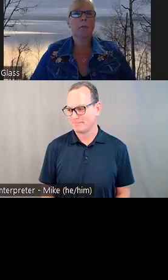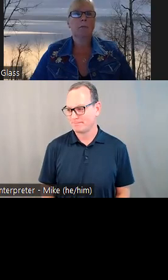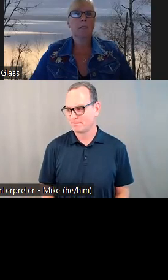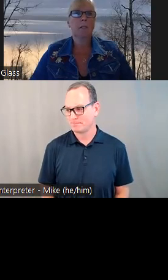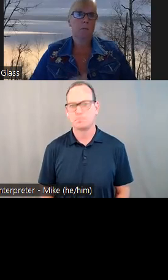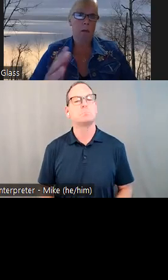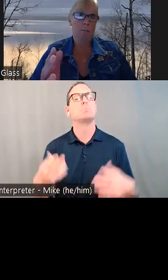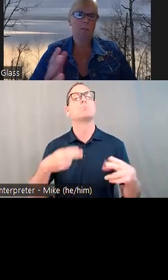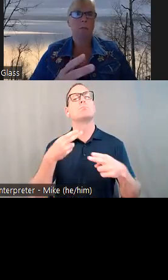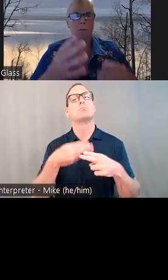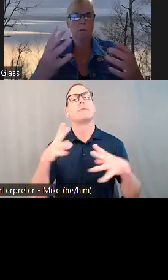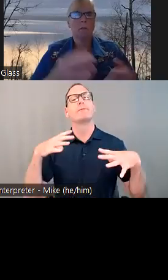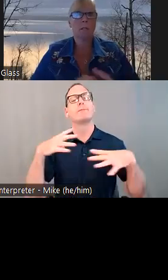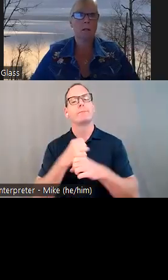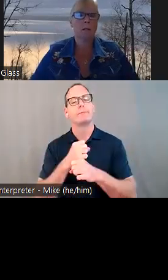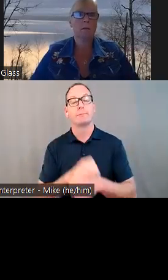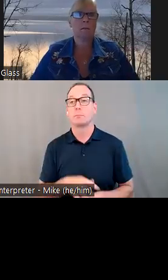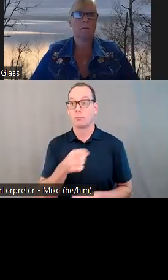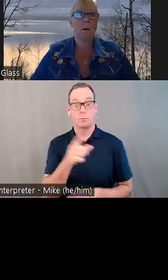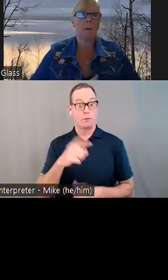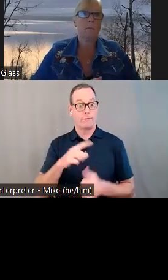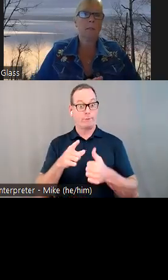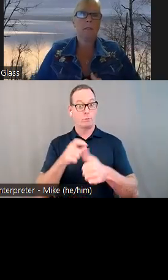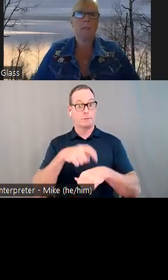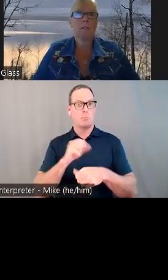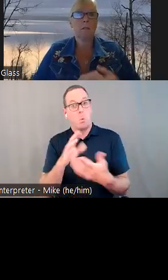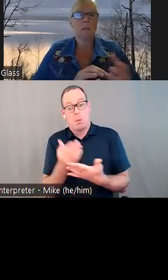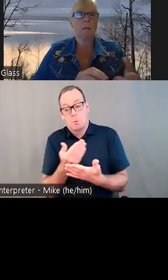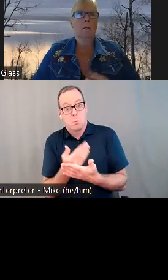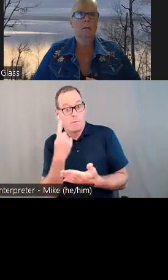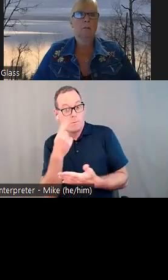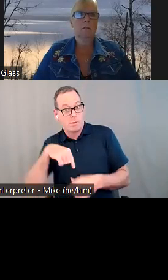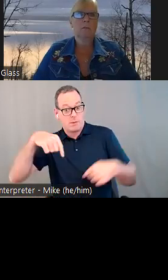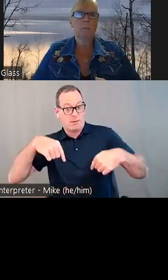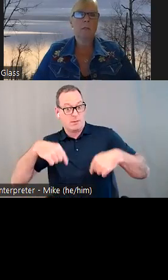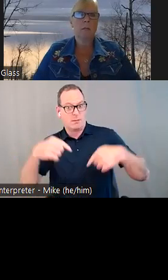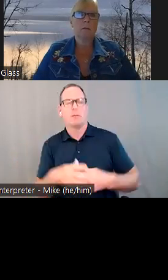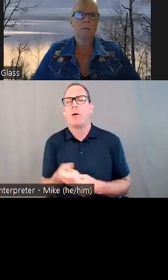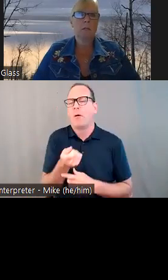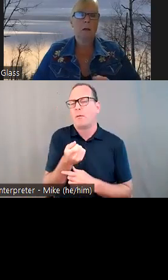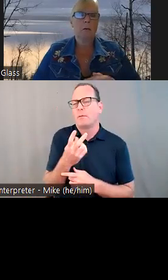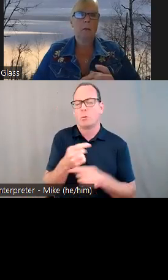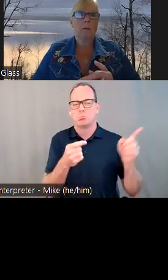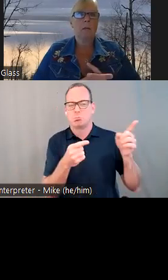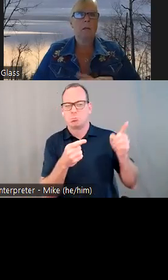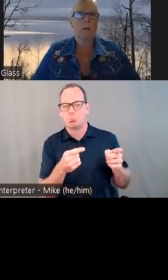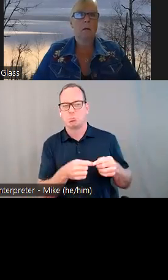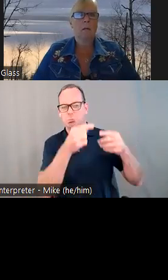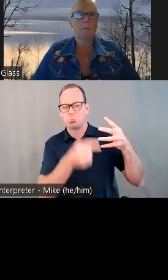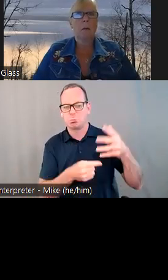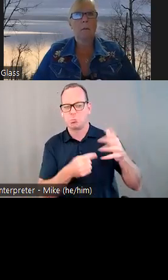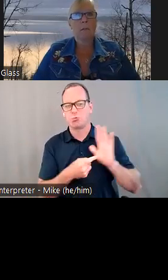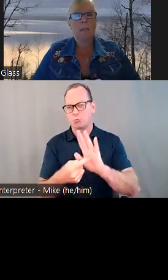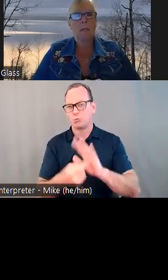Very briefly, if you happen to be new to attending a pop-up PD session, there's just a few points on the screen now about